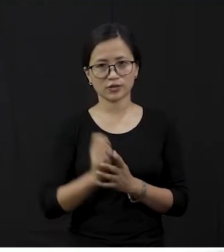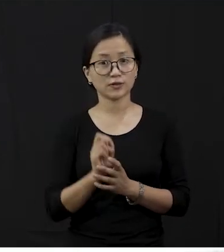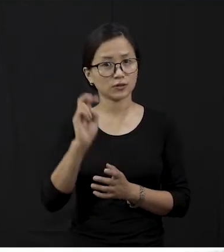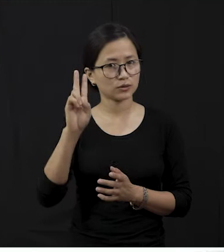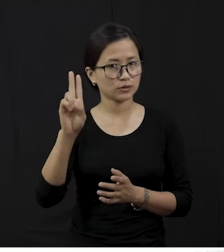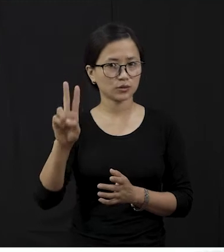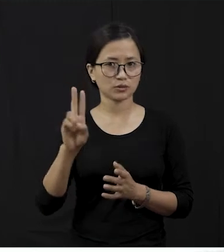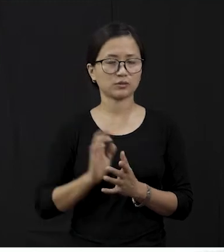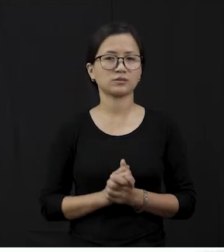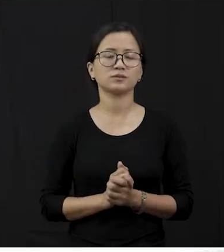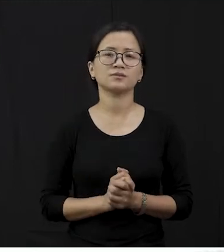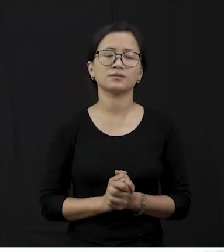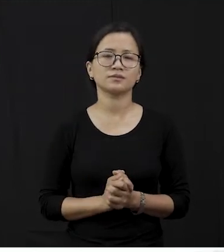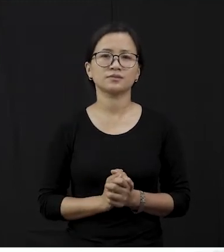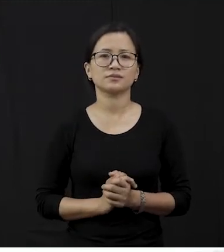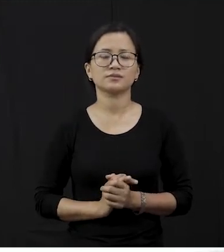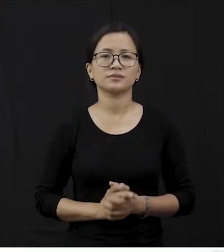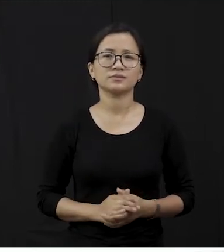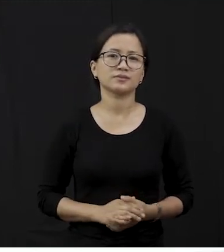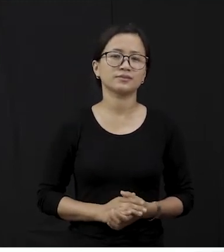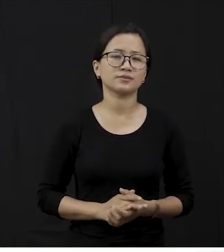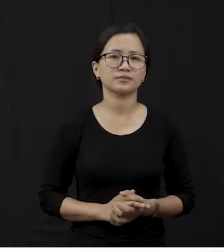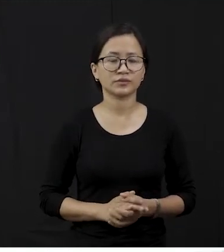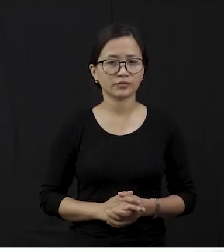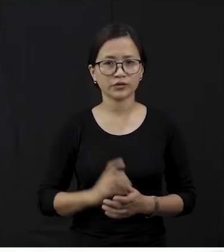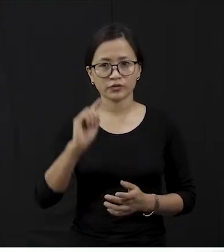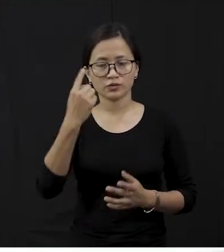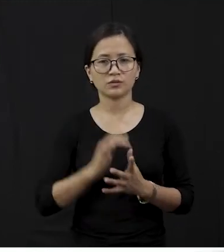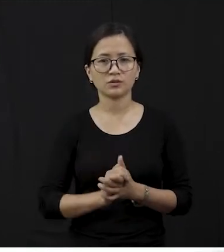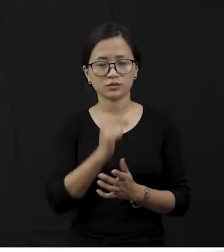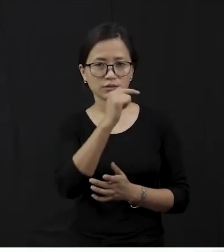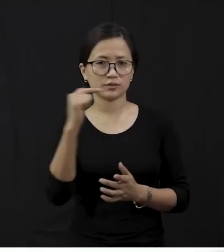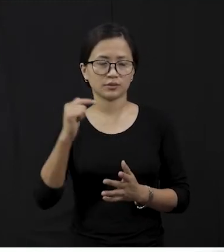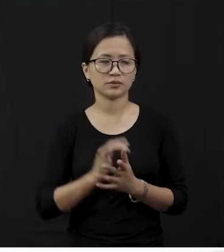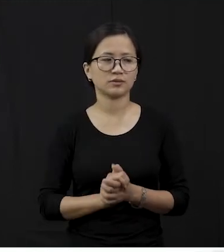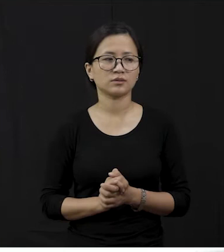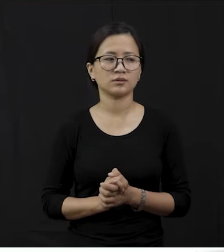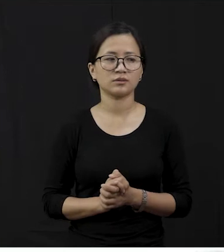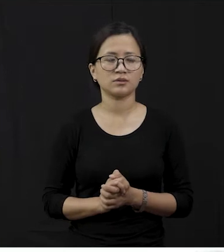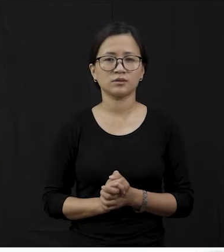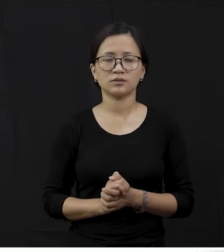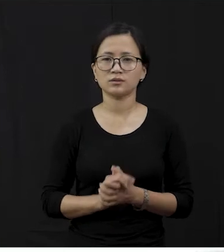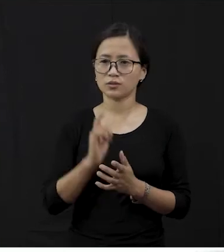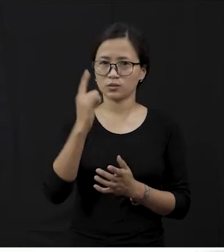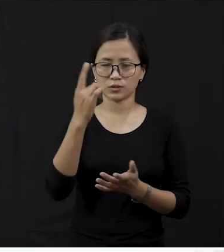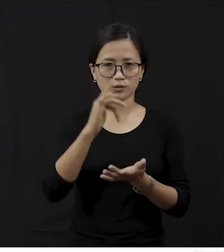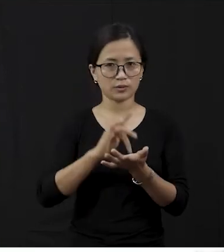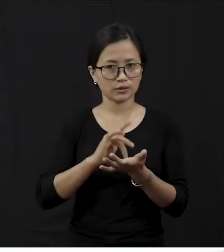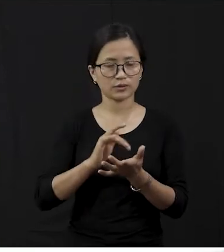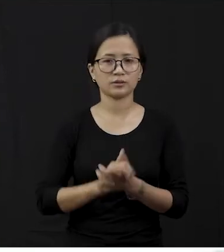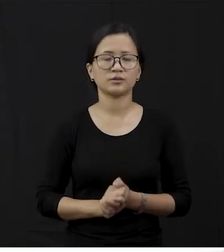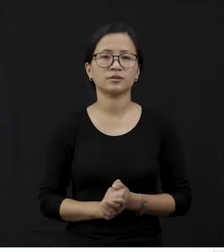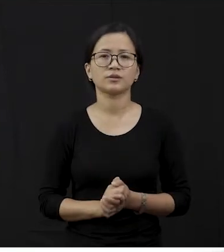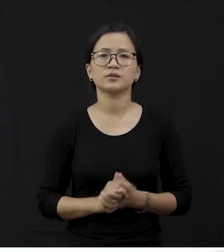56 from 72. First, we are going to subtract the numbers in the ones place. Here,